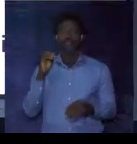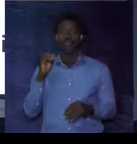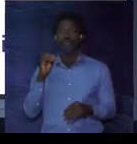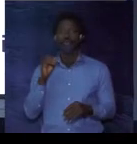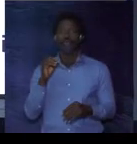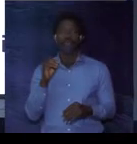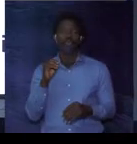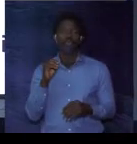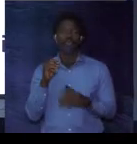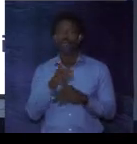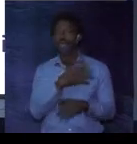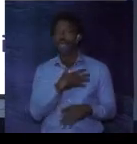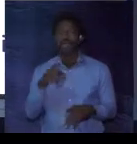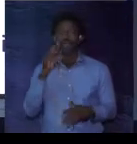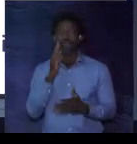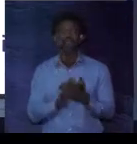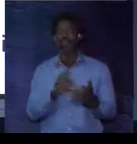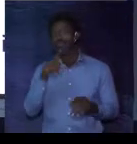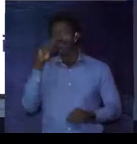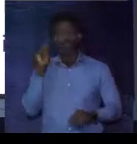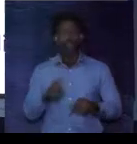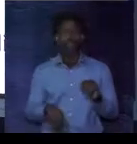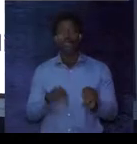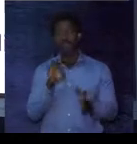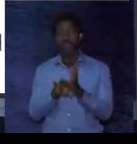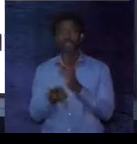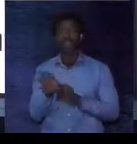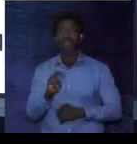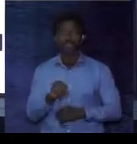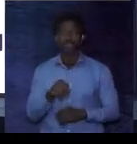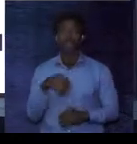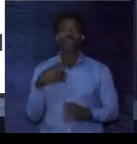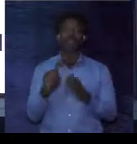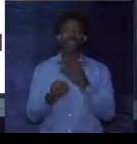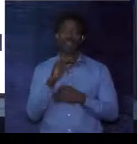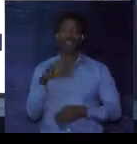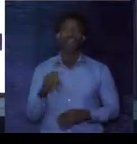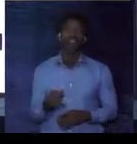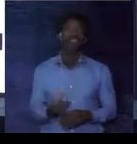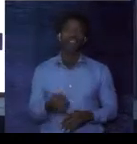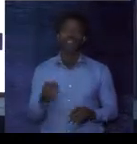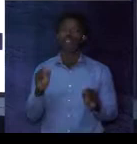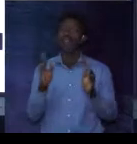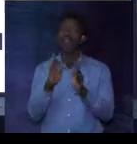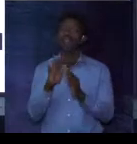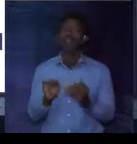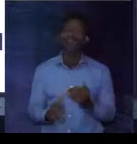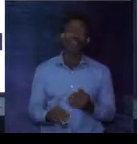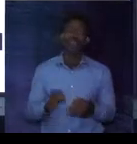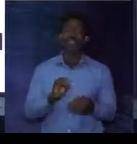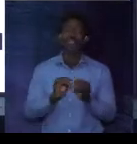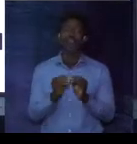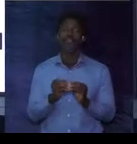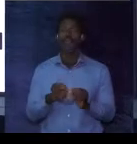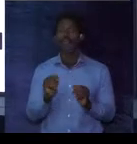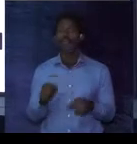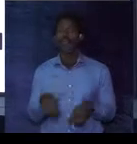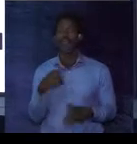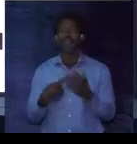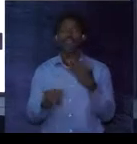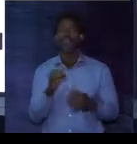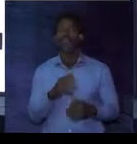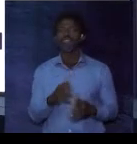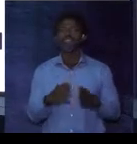to 10. Some, there are so many, you can't count them. What is the smallest number possible? What